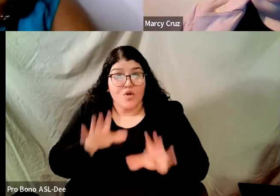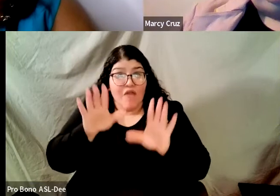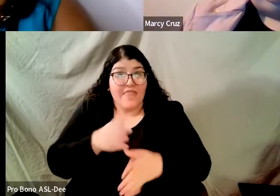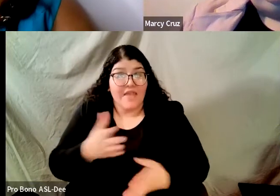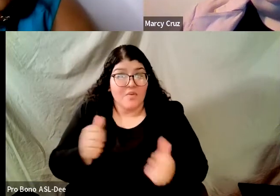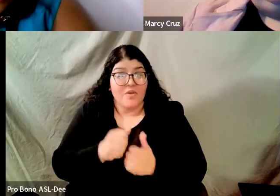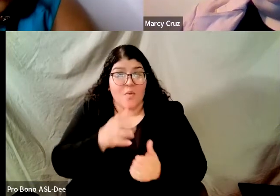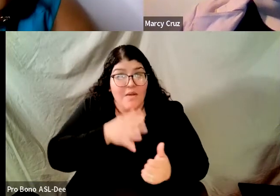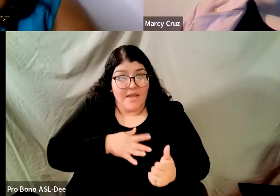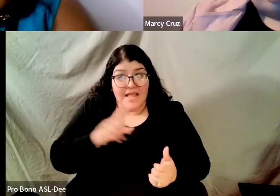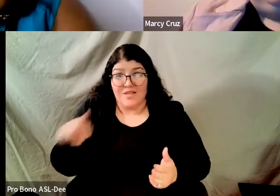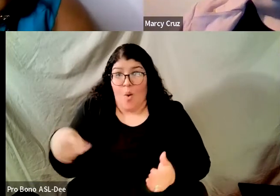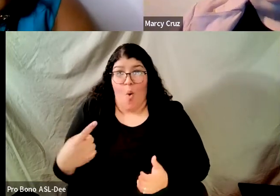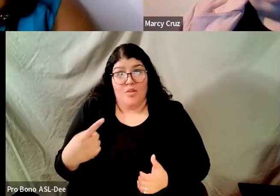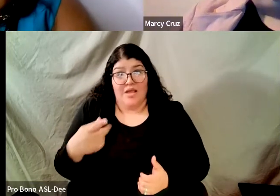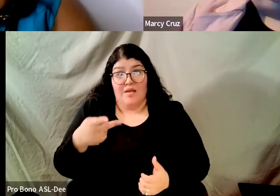the only press that they got.